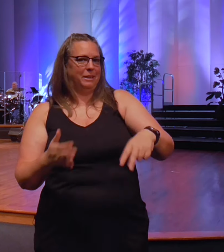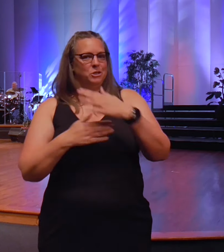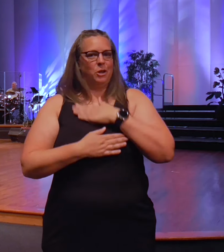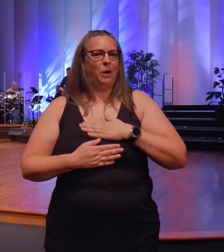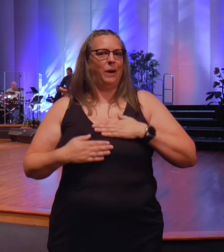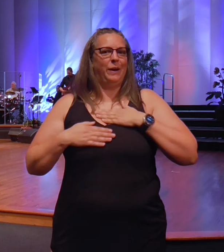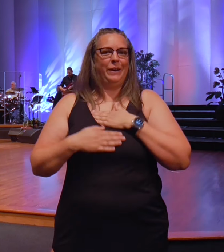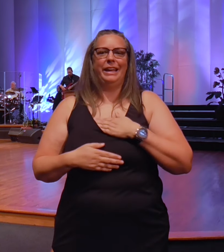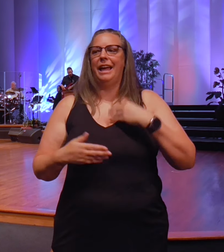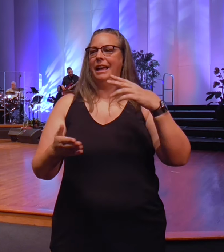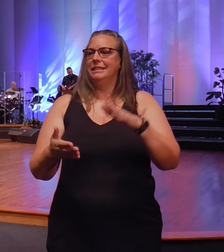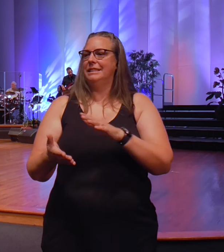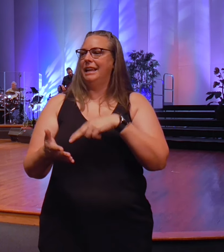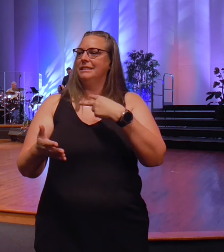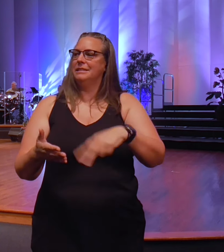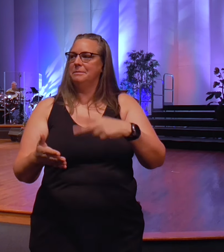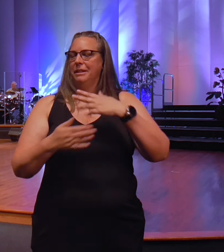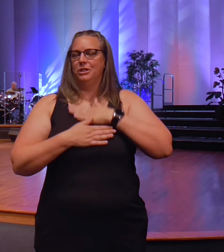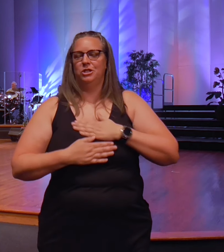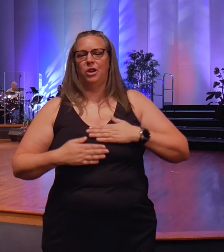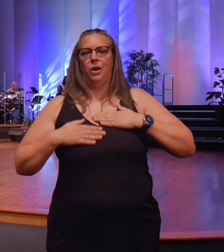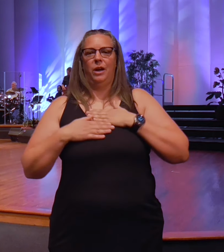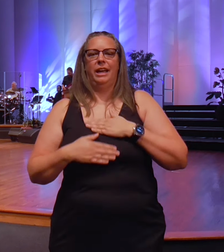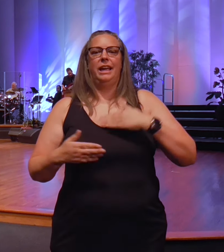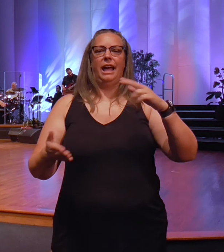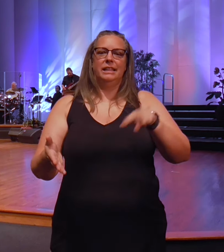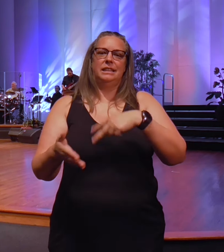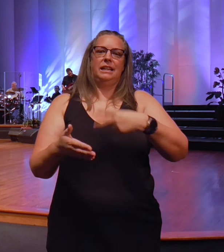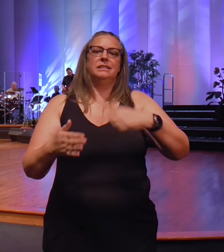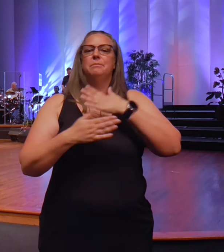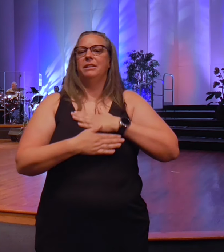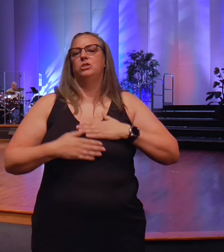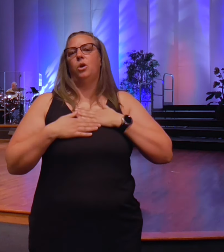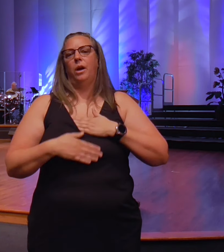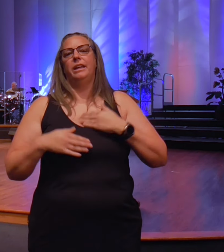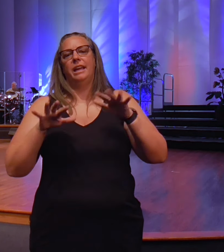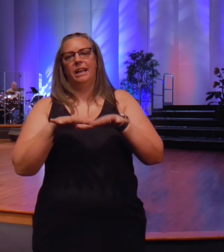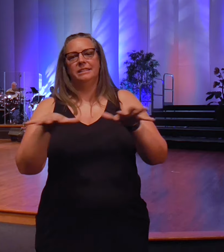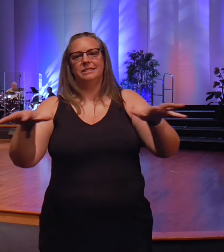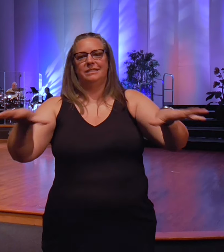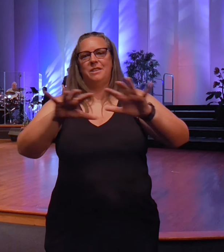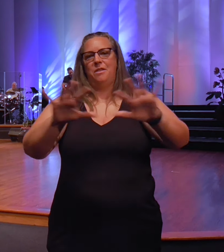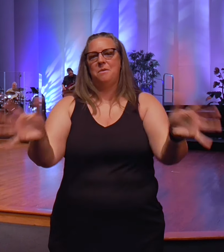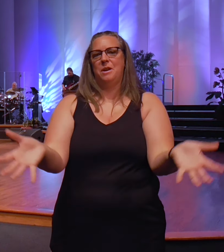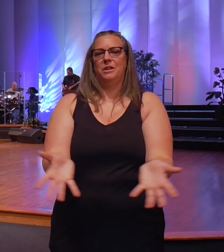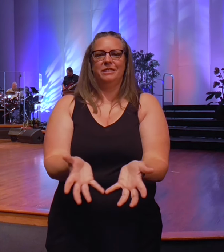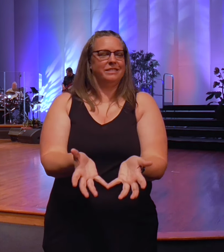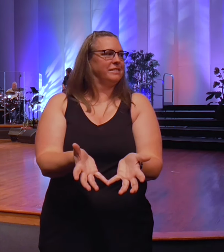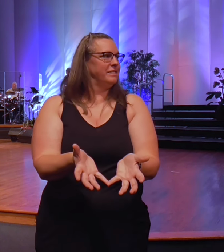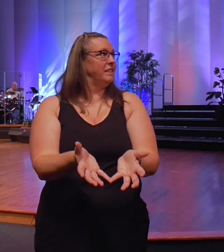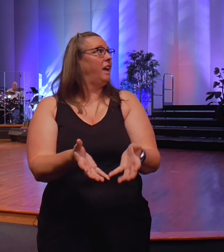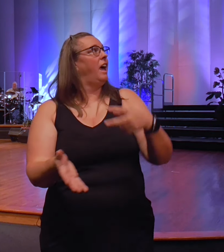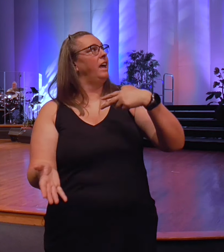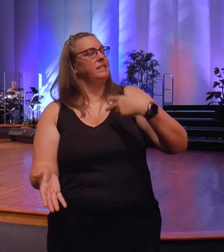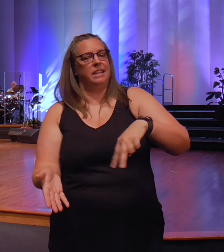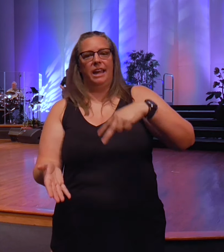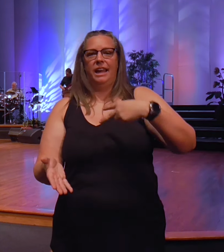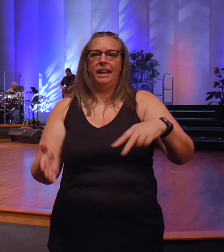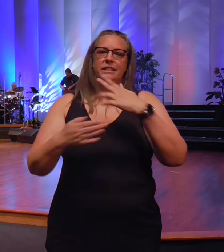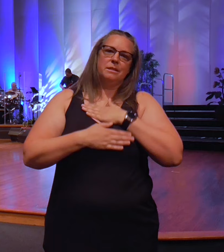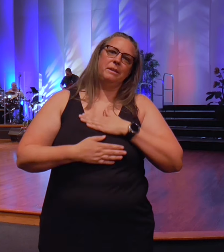dance my joy. I dance my joy. I dance my joy into the world.